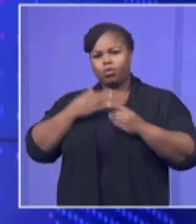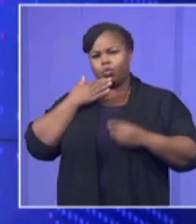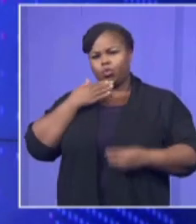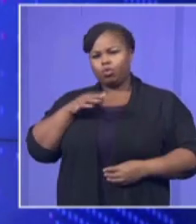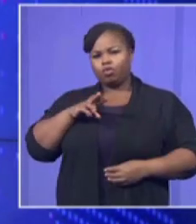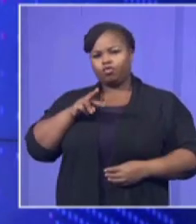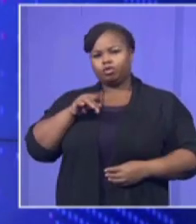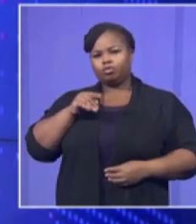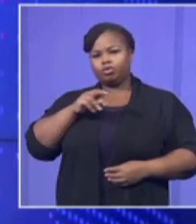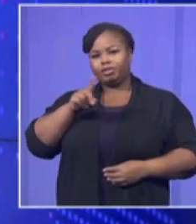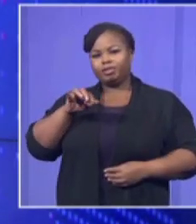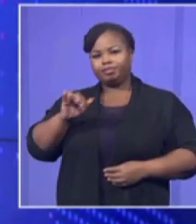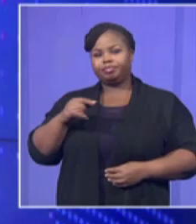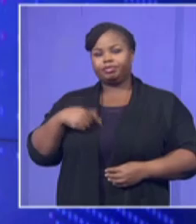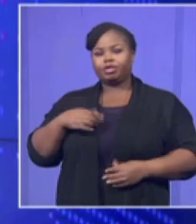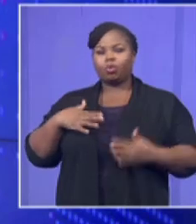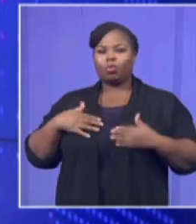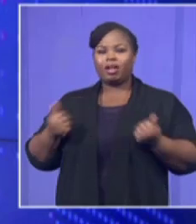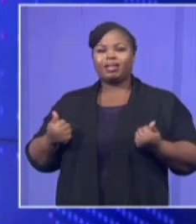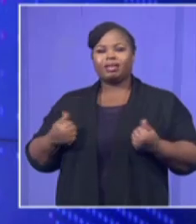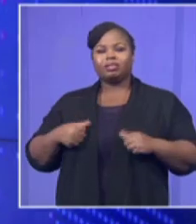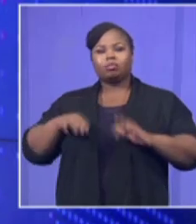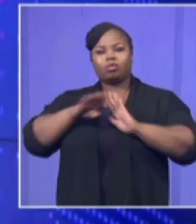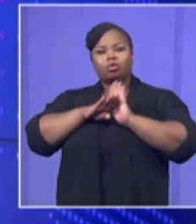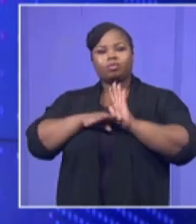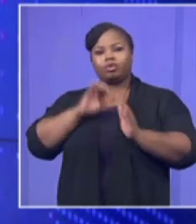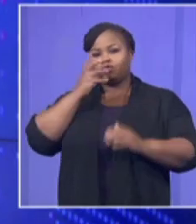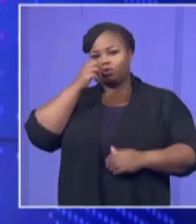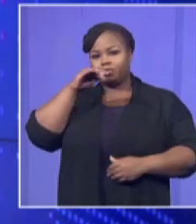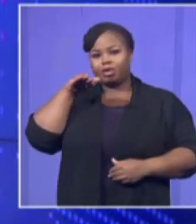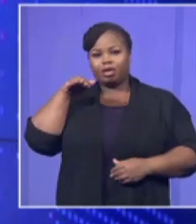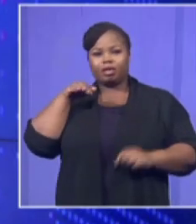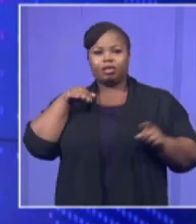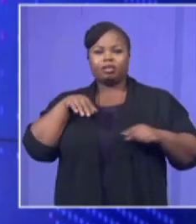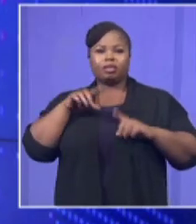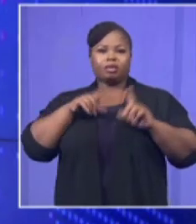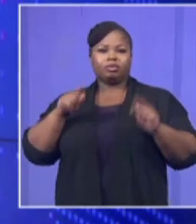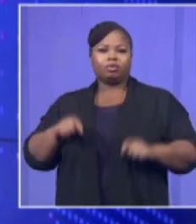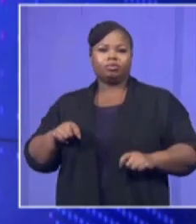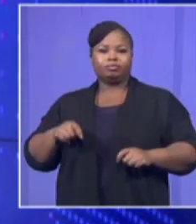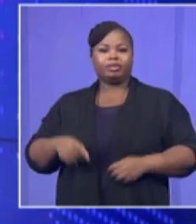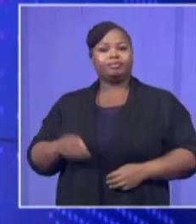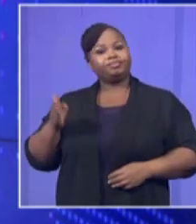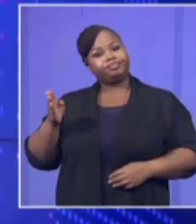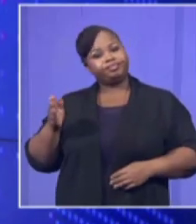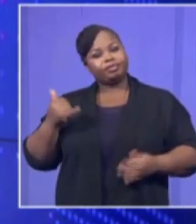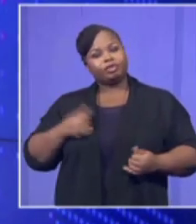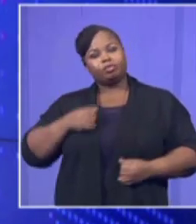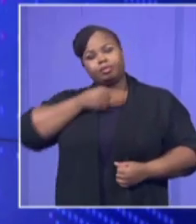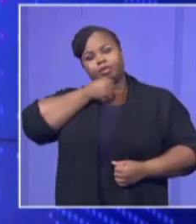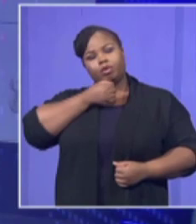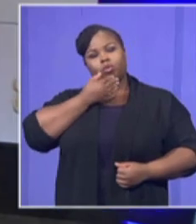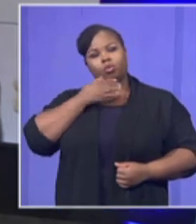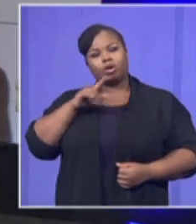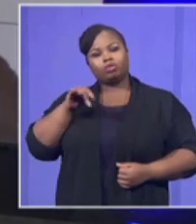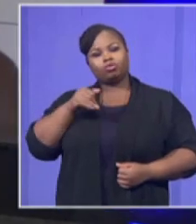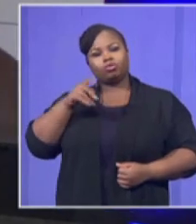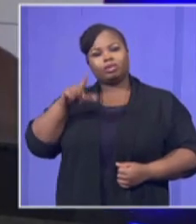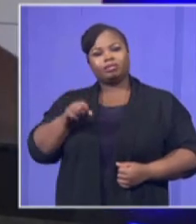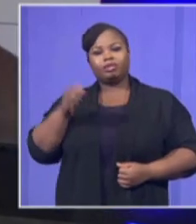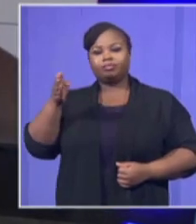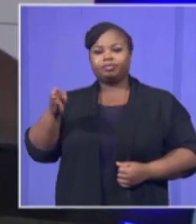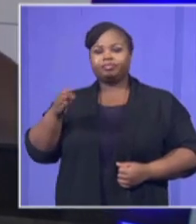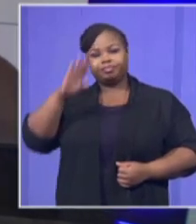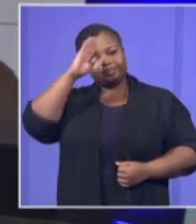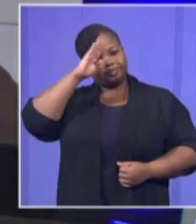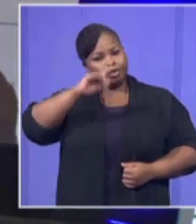Mkhize, will launch the wellness programme in Rosebank in Cape Town. For more on this, we take you to our reporter Atule Joka, who is in Rosebank. Good